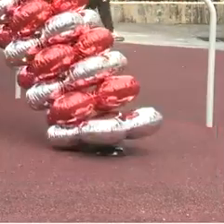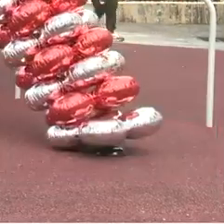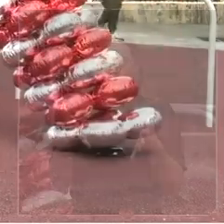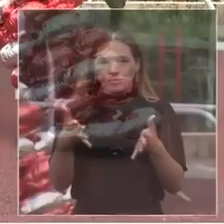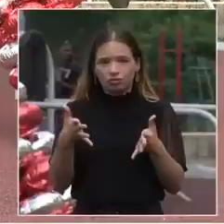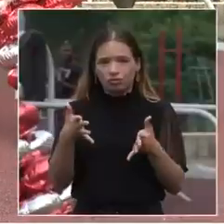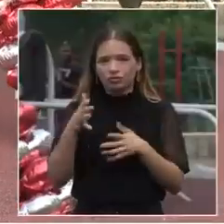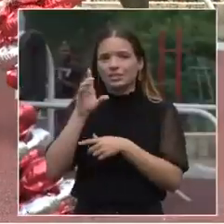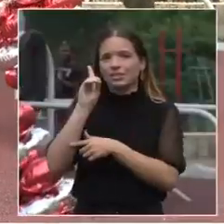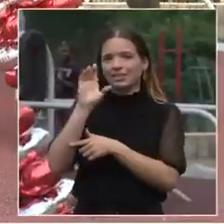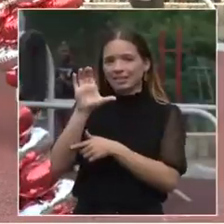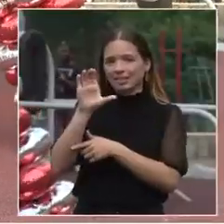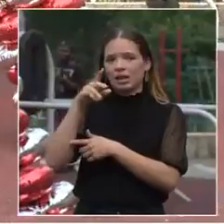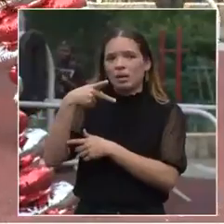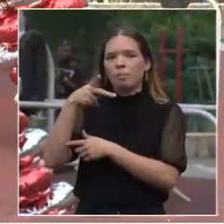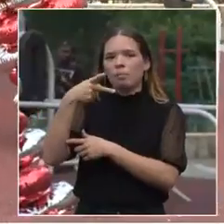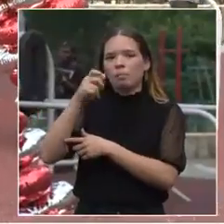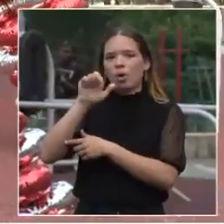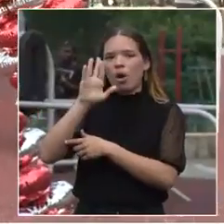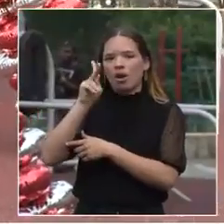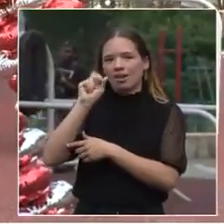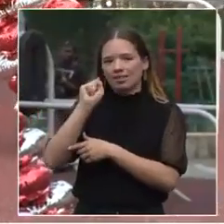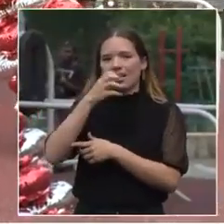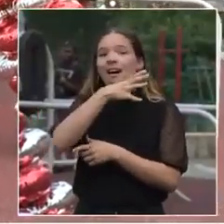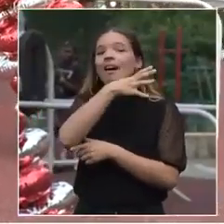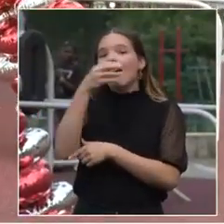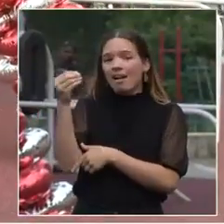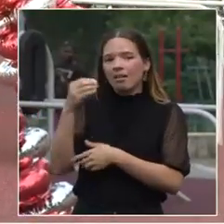give yourselves a hand for being a part of this wonderful event.